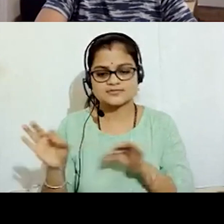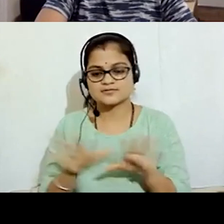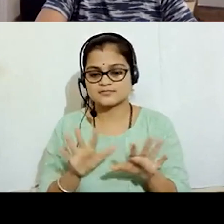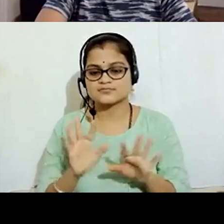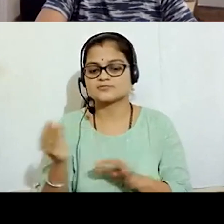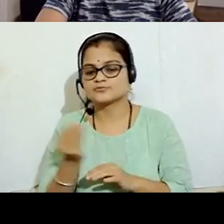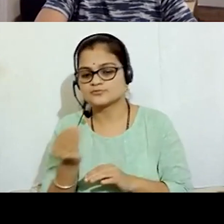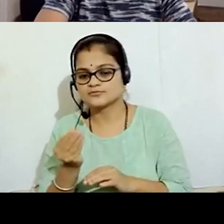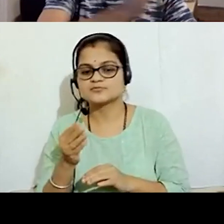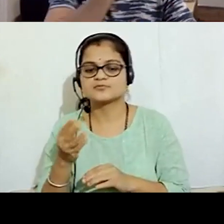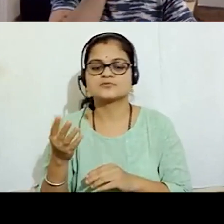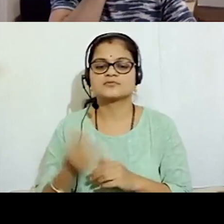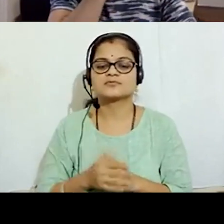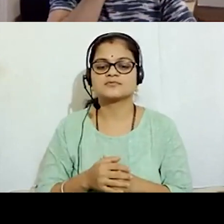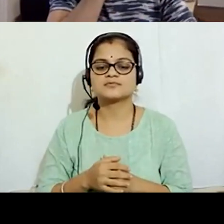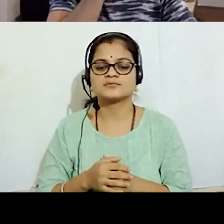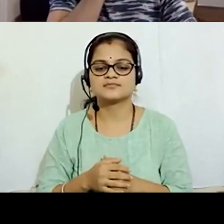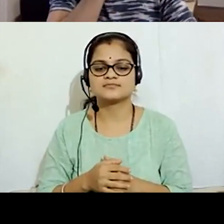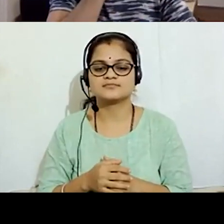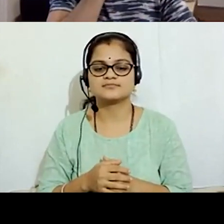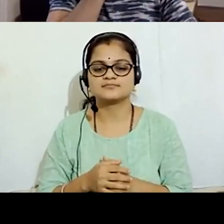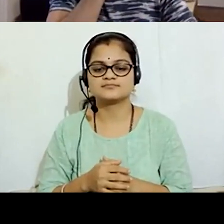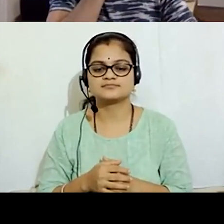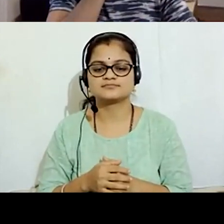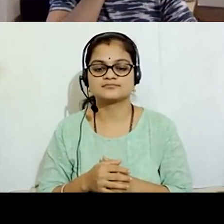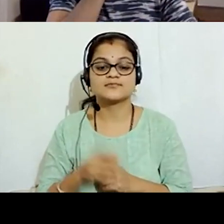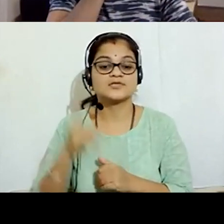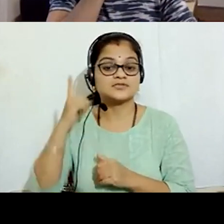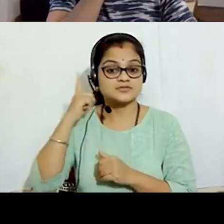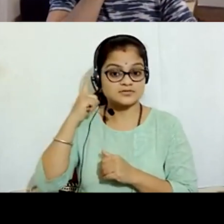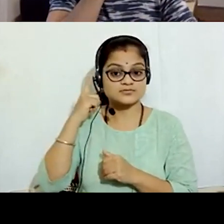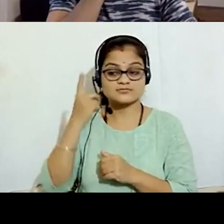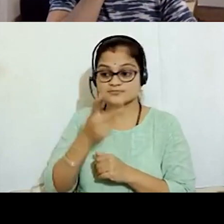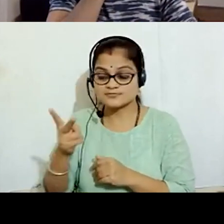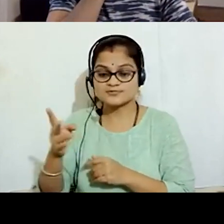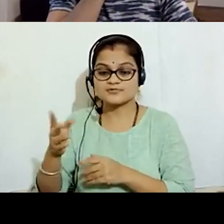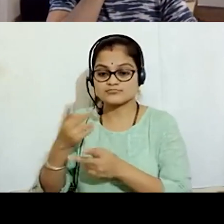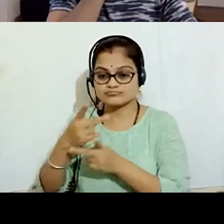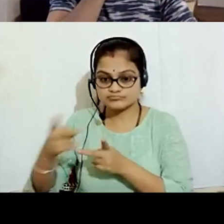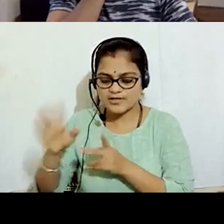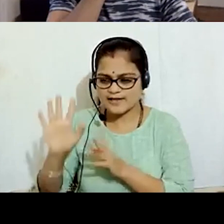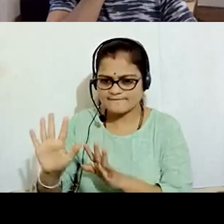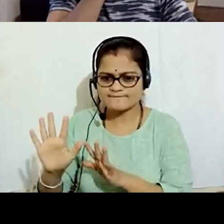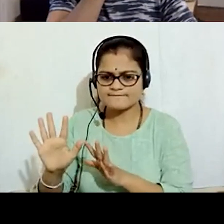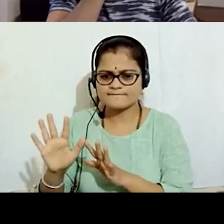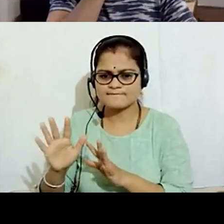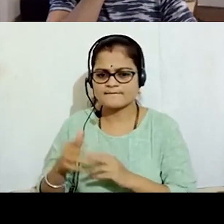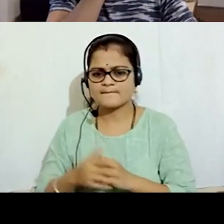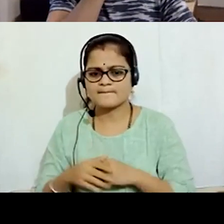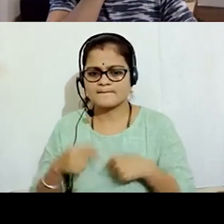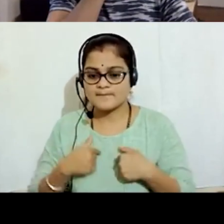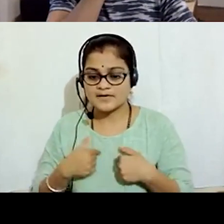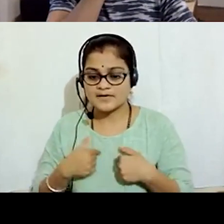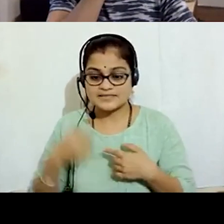there are no archives of sound really available here for whether that's for our cities